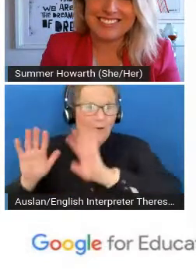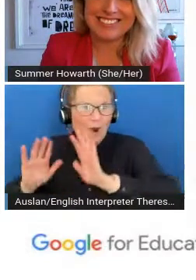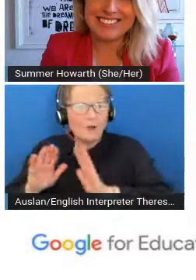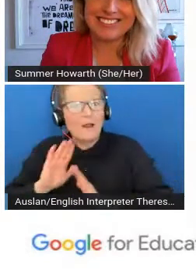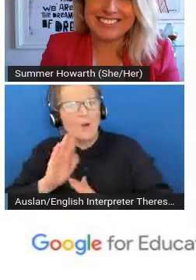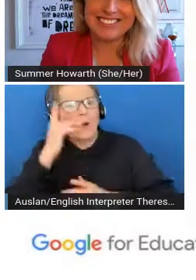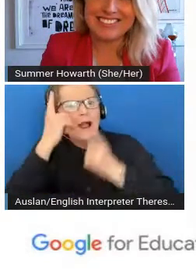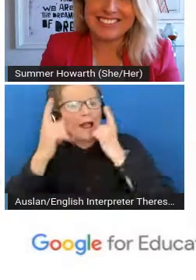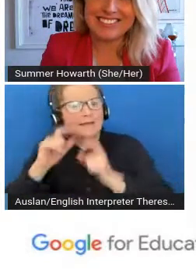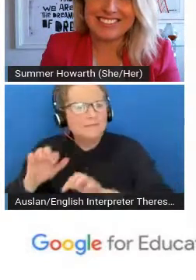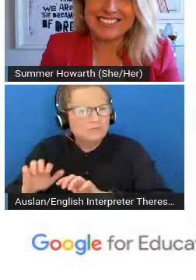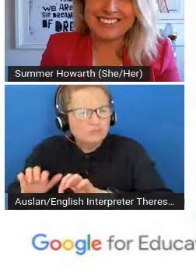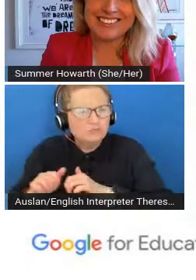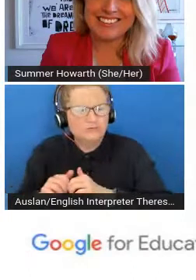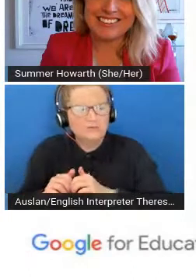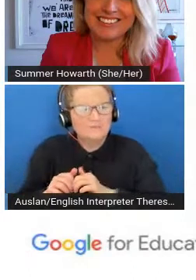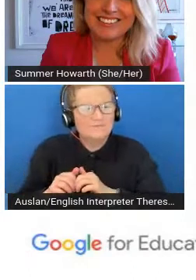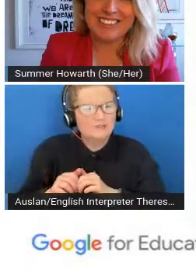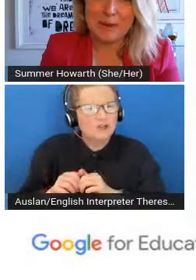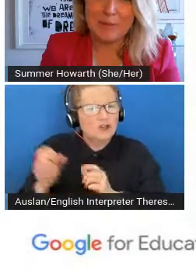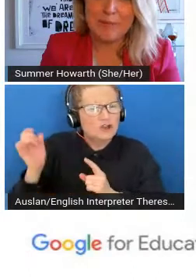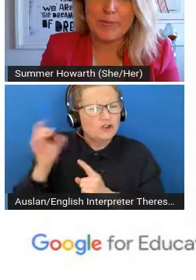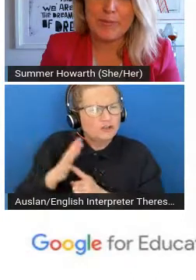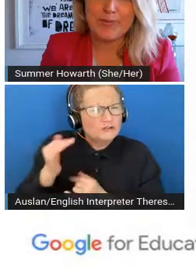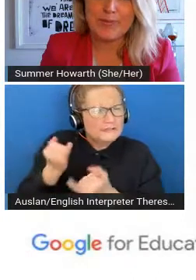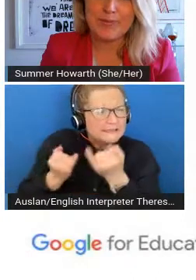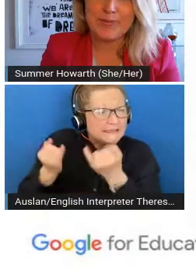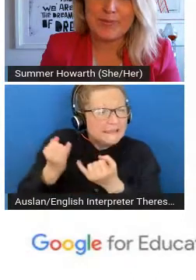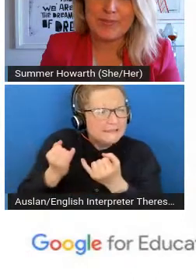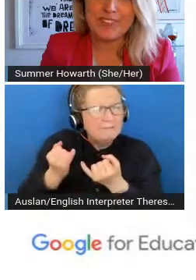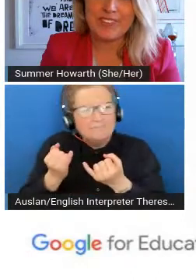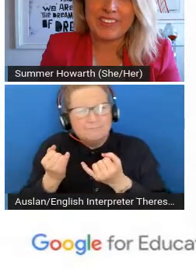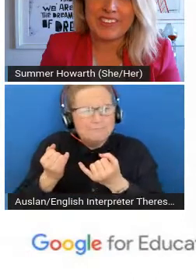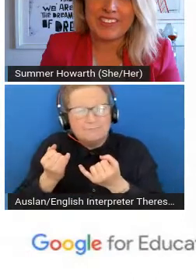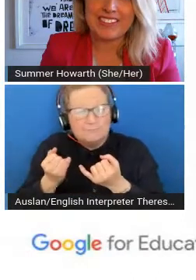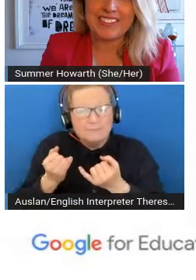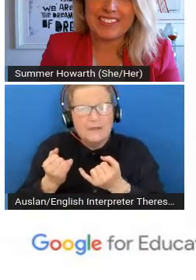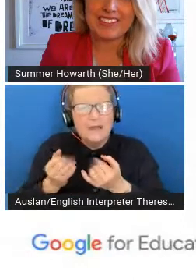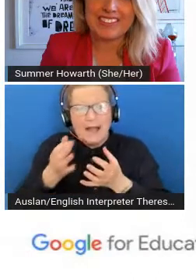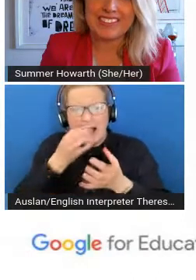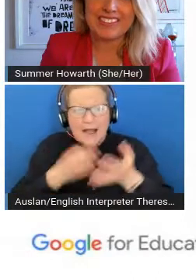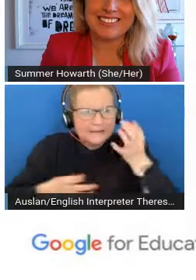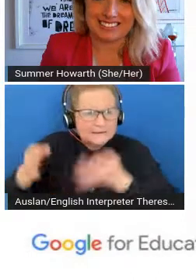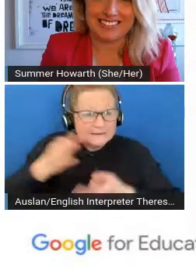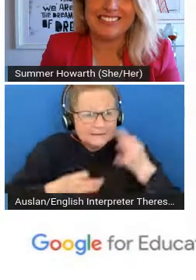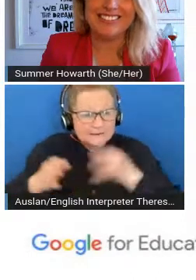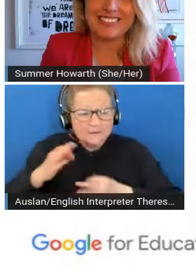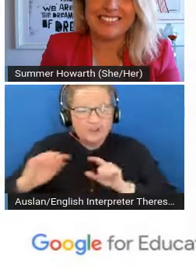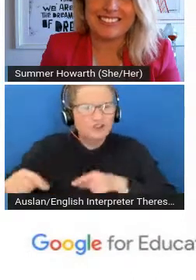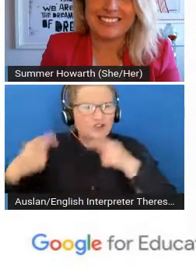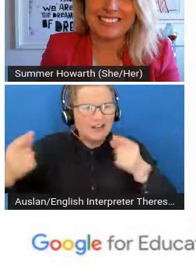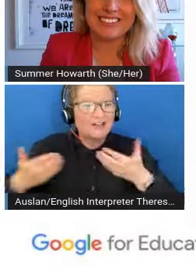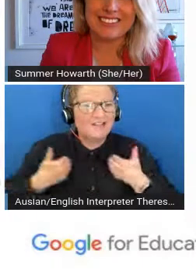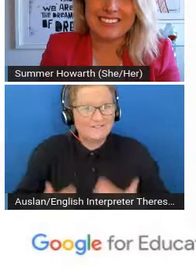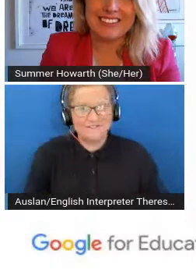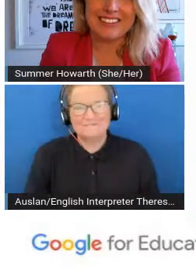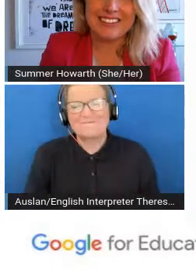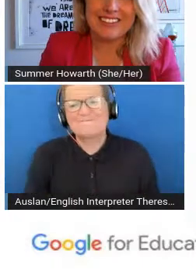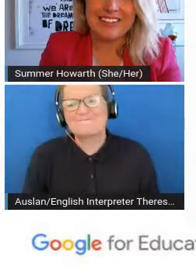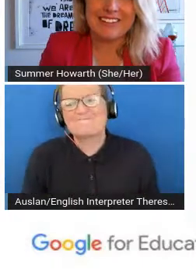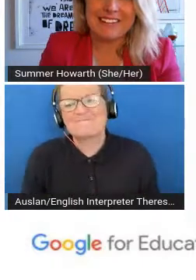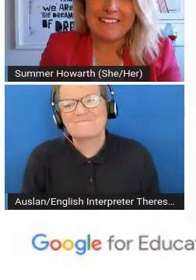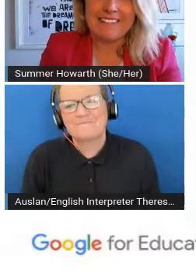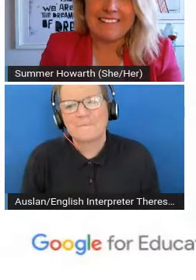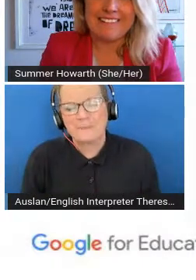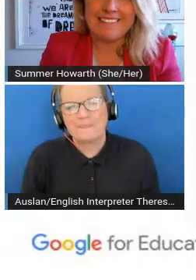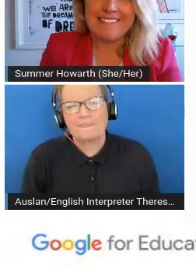ideas, critique what we're showing, ask questions, and challenge us. We're really happy for that. Skill set really is about sequencing